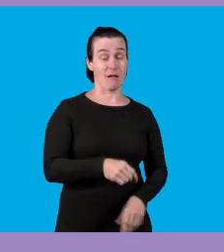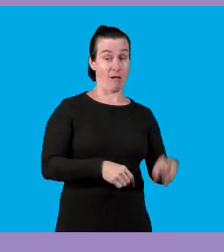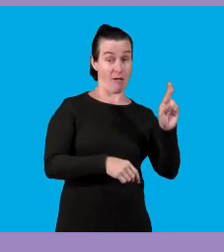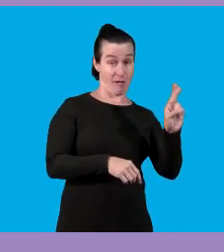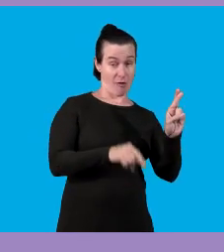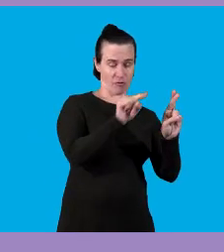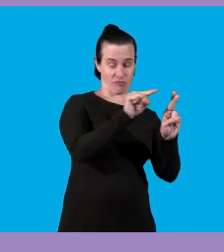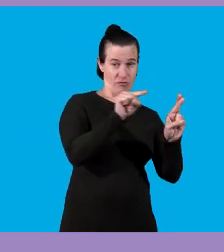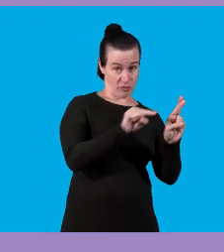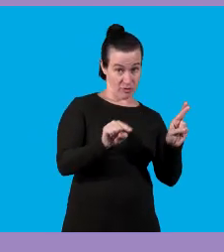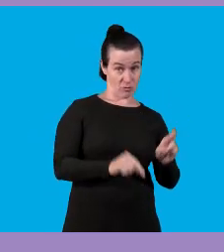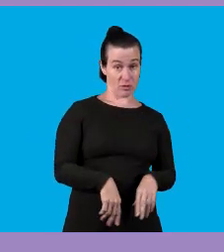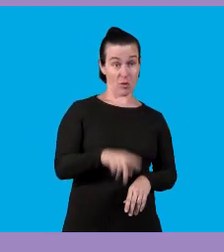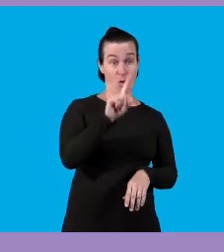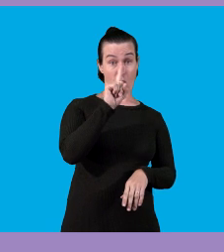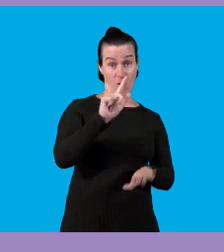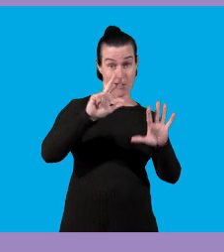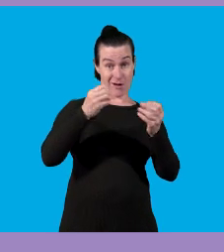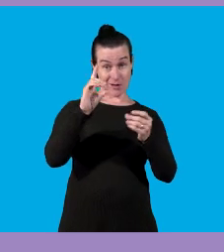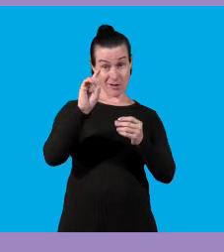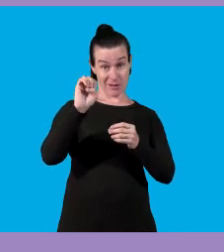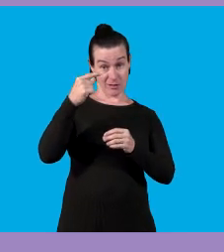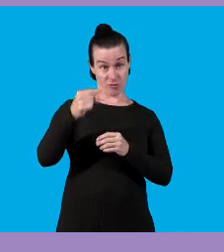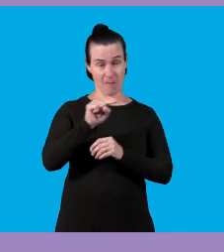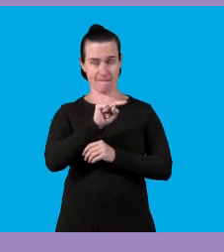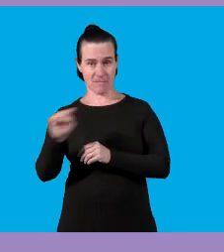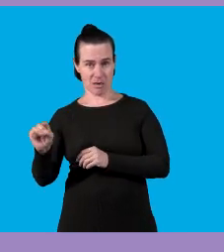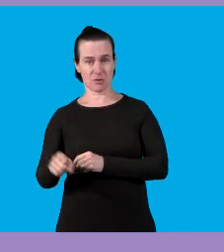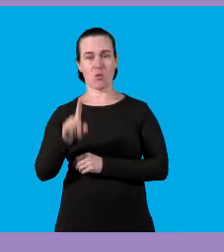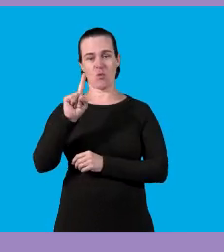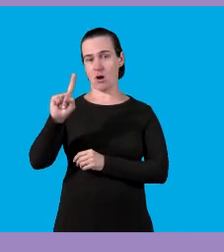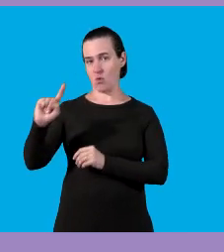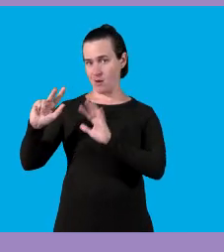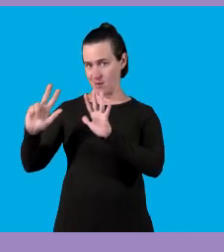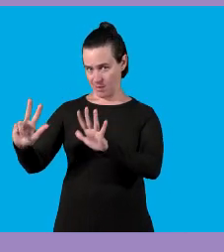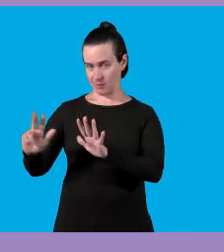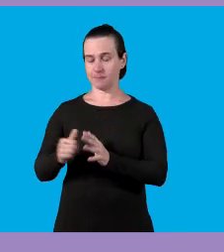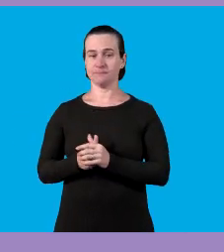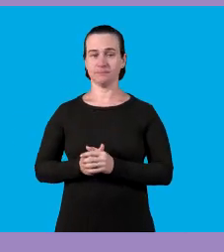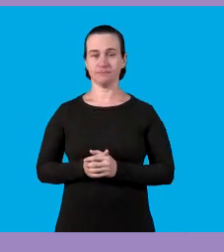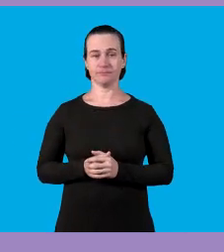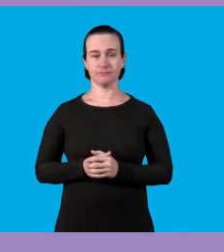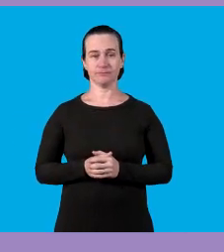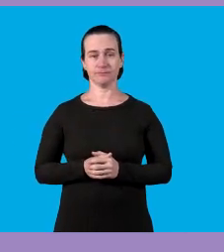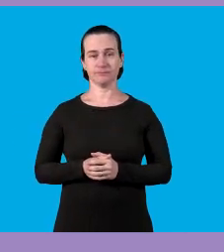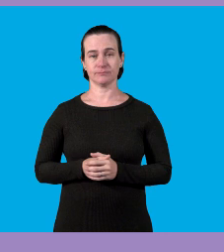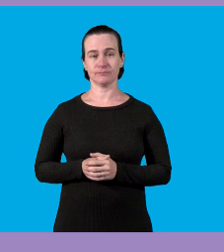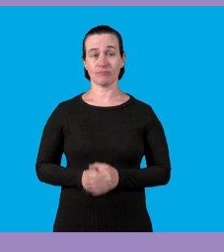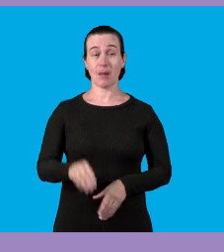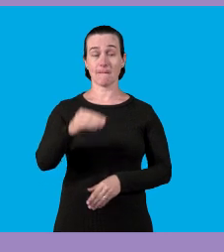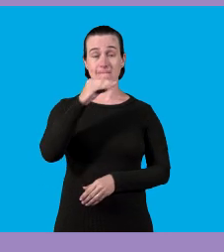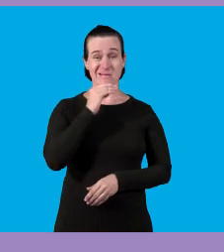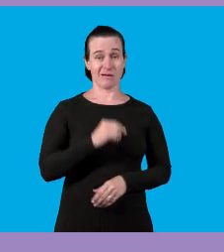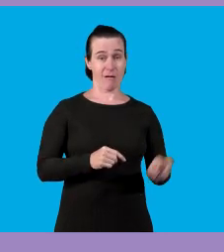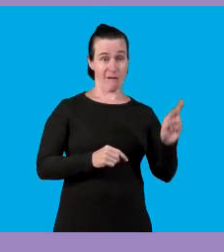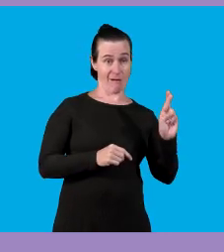R will be 180 subtract 118 degrees. And therefore